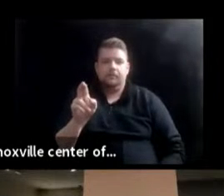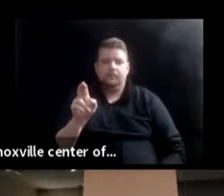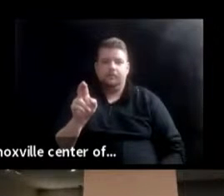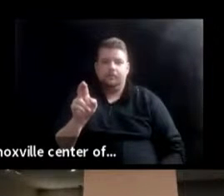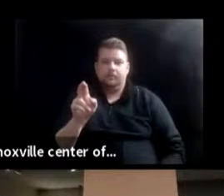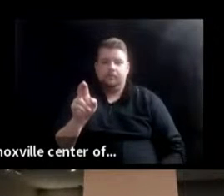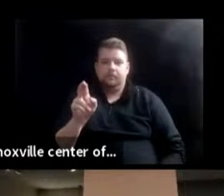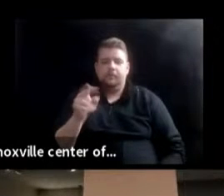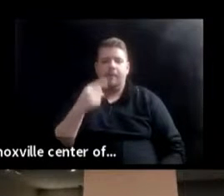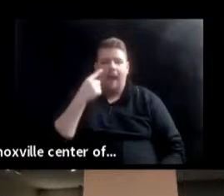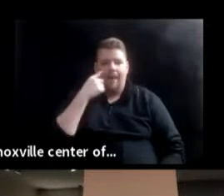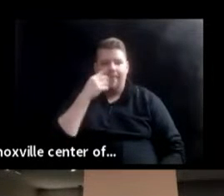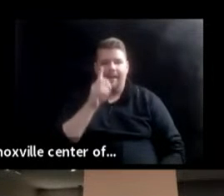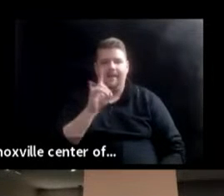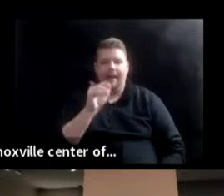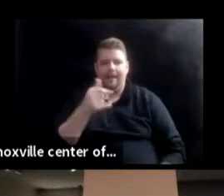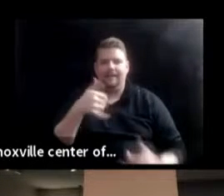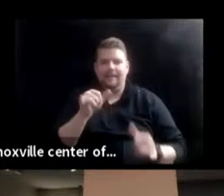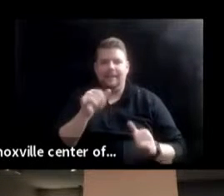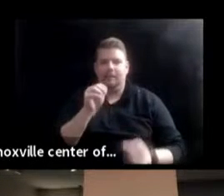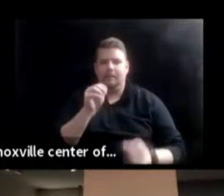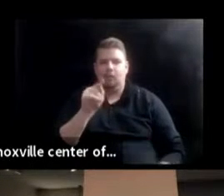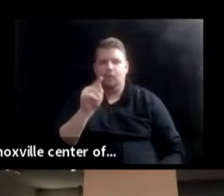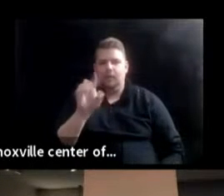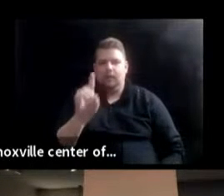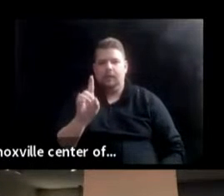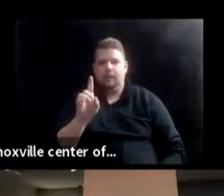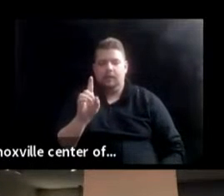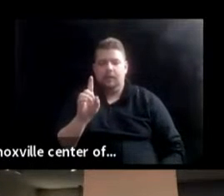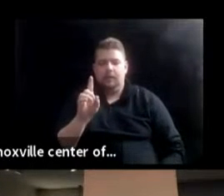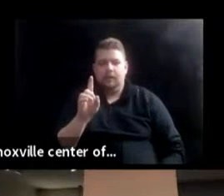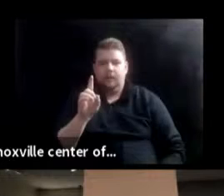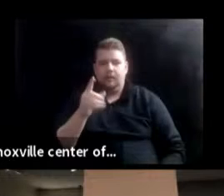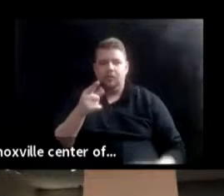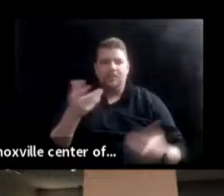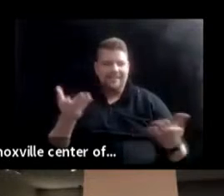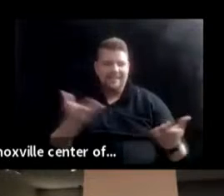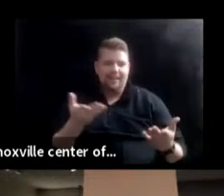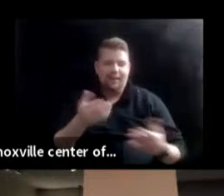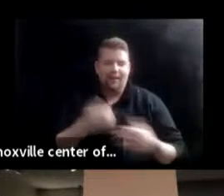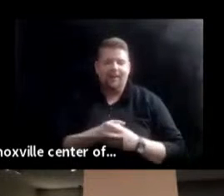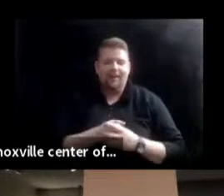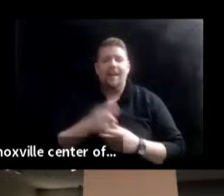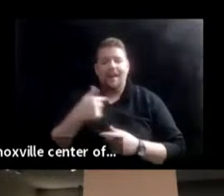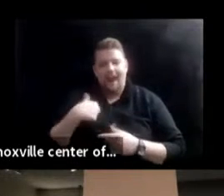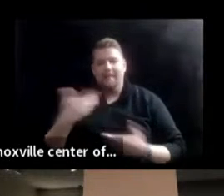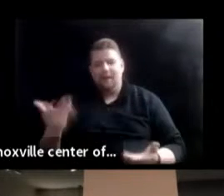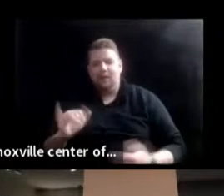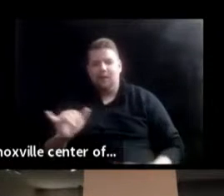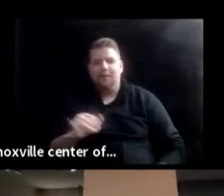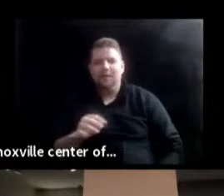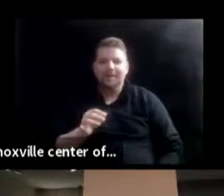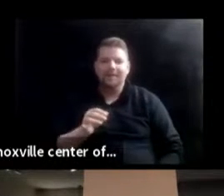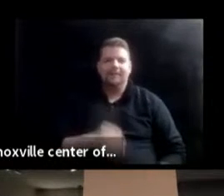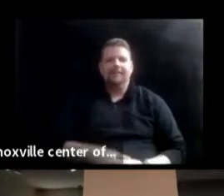I think Diana is still muted, but maybe she unmuted. She's here. I'm here.